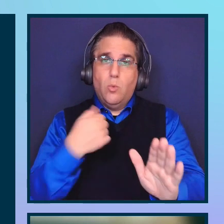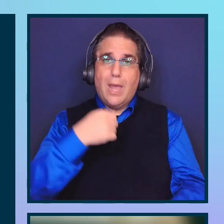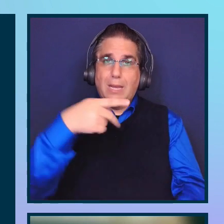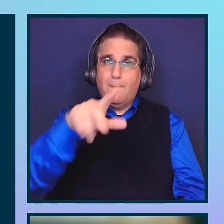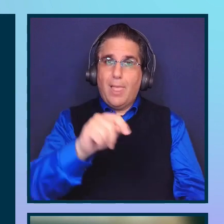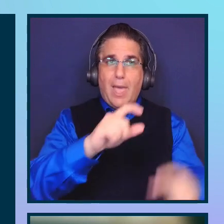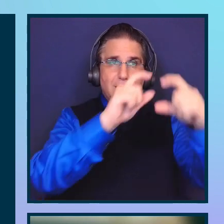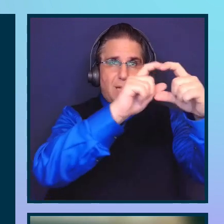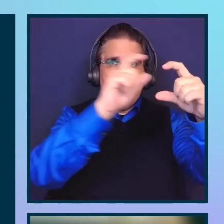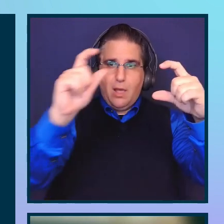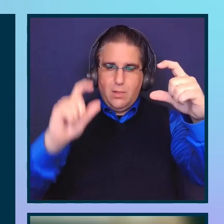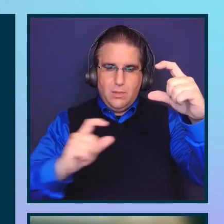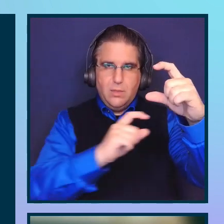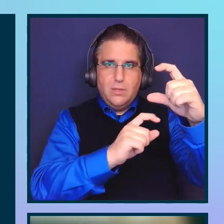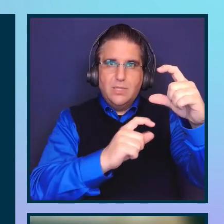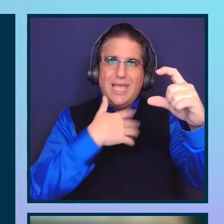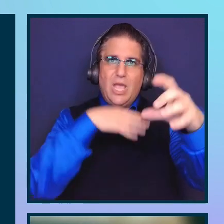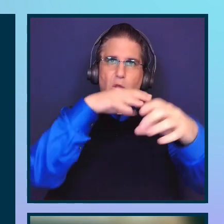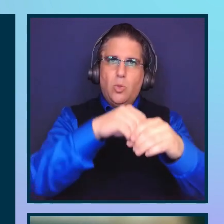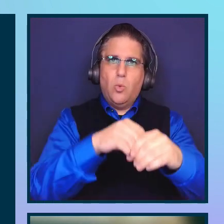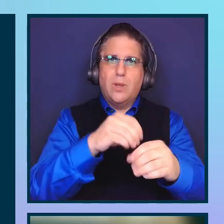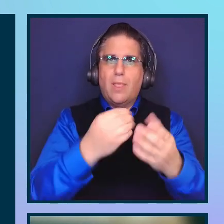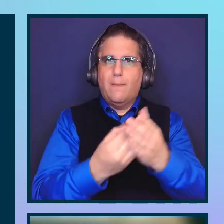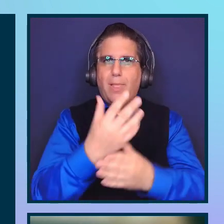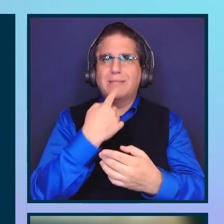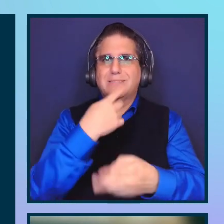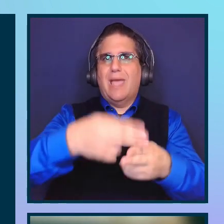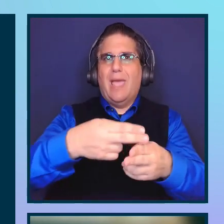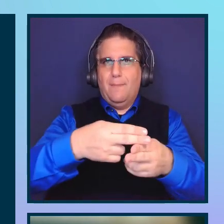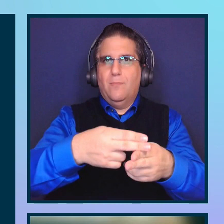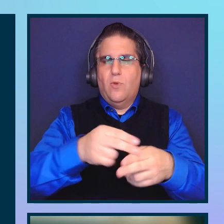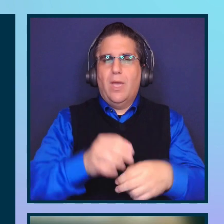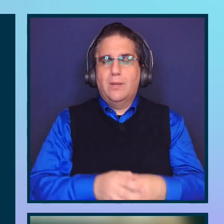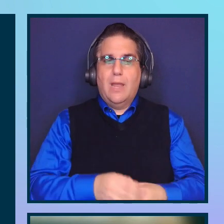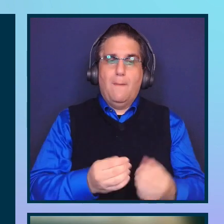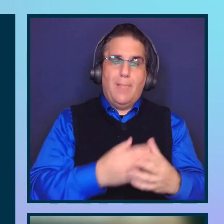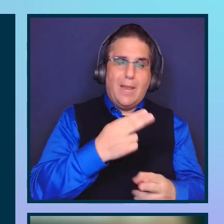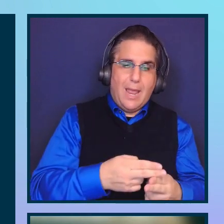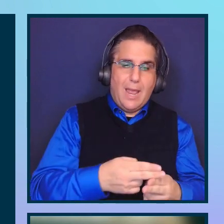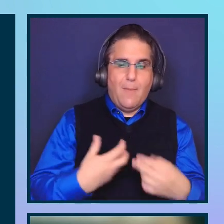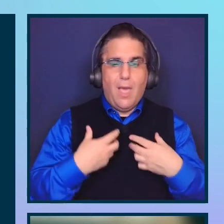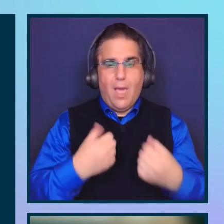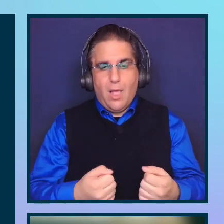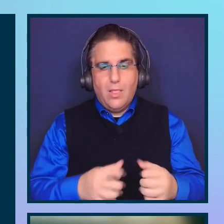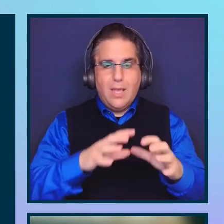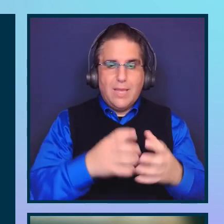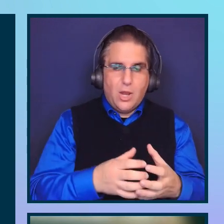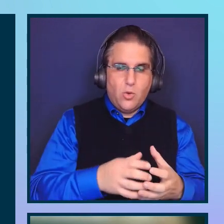that would announce the plant name. So it would say plant name, health, category, tasks